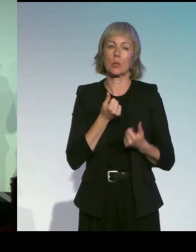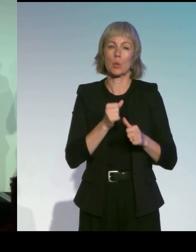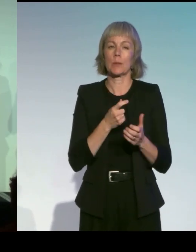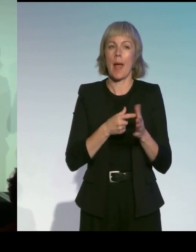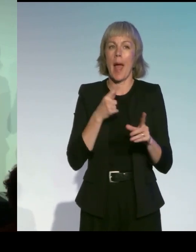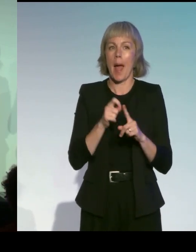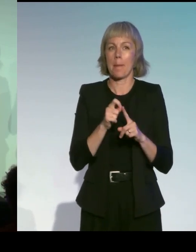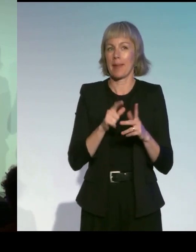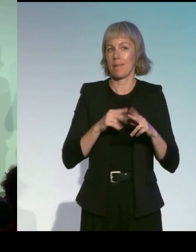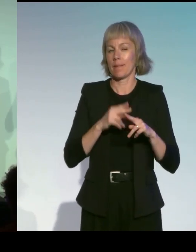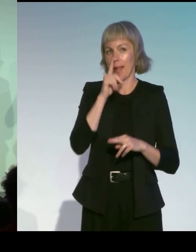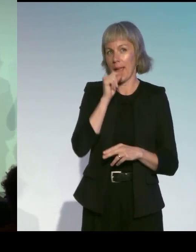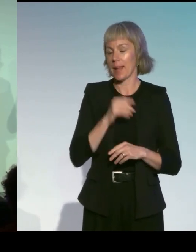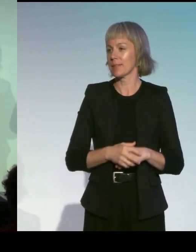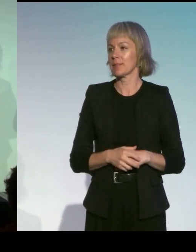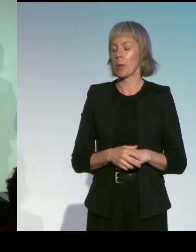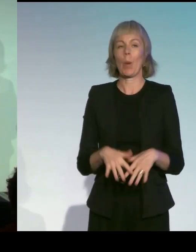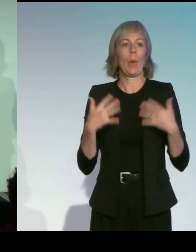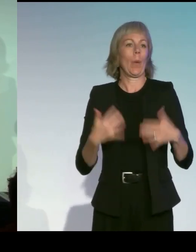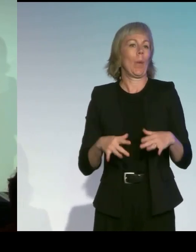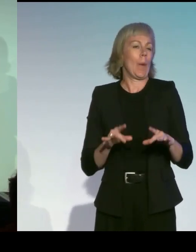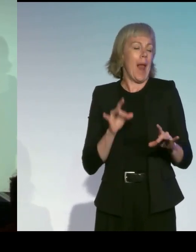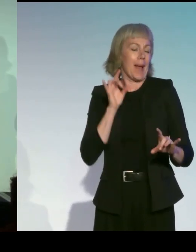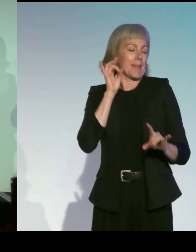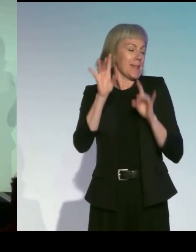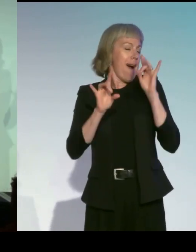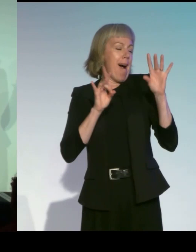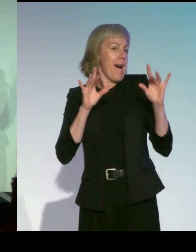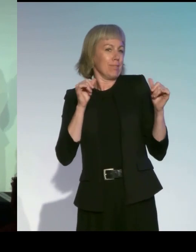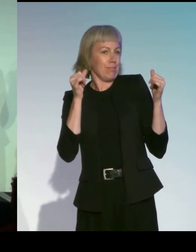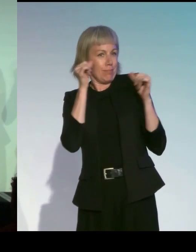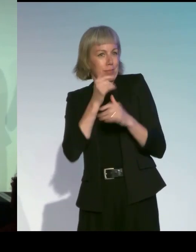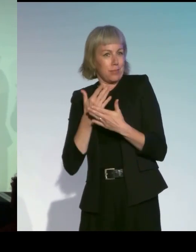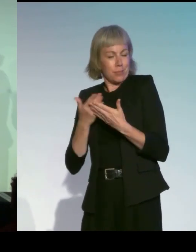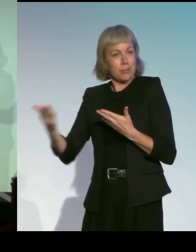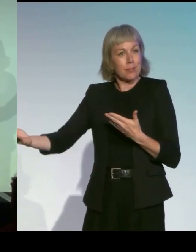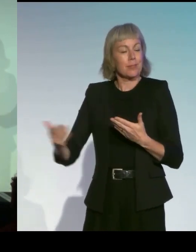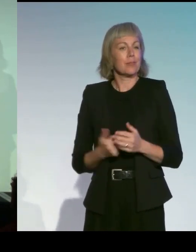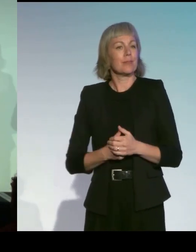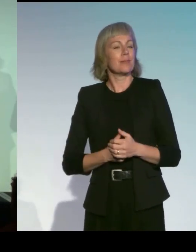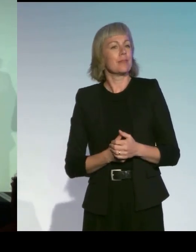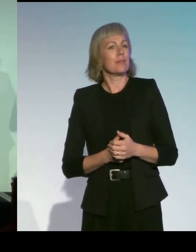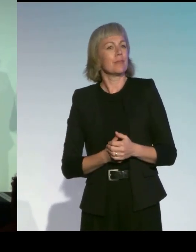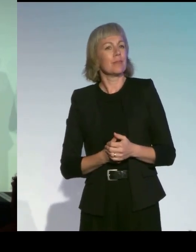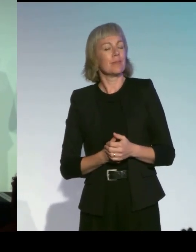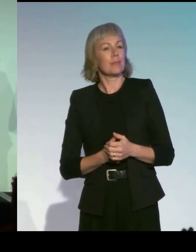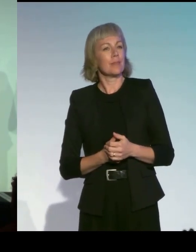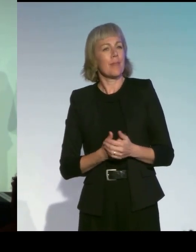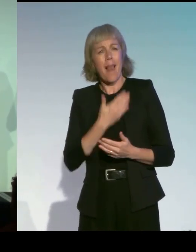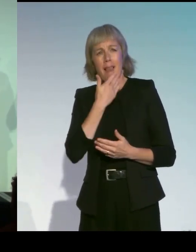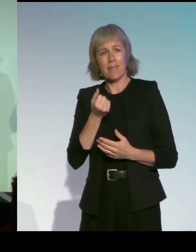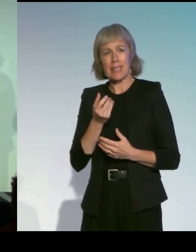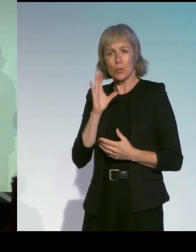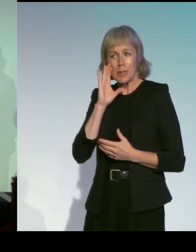Yes, so much star power in this room. Thank you for sharing. We're so privileged to hear from all of you, and